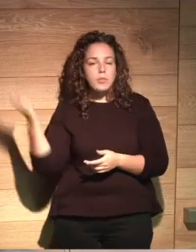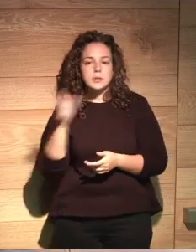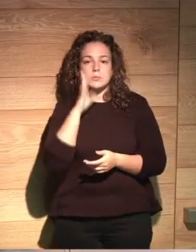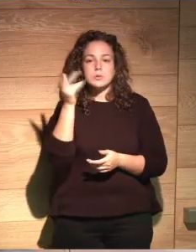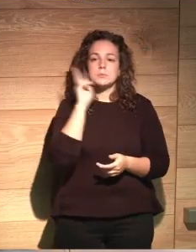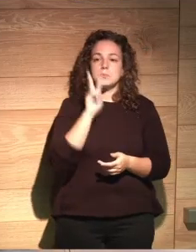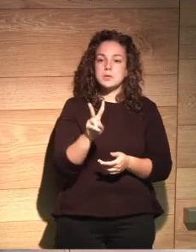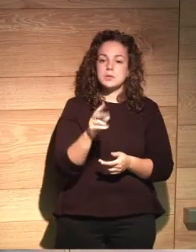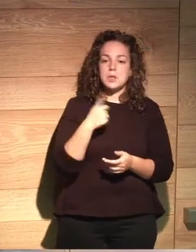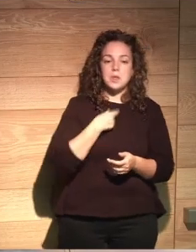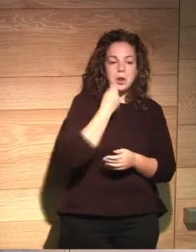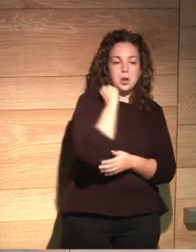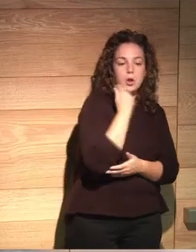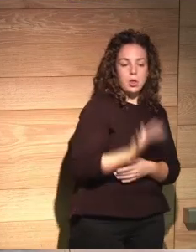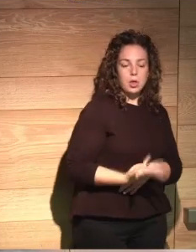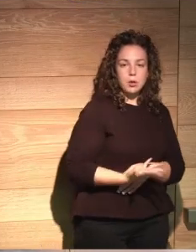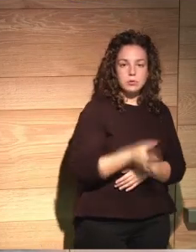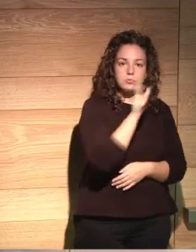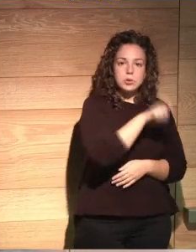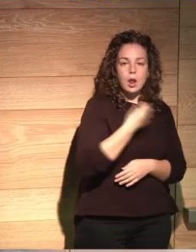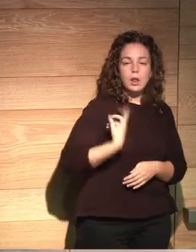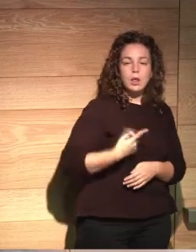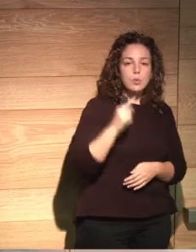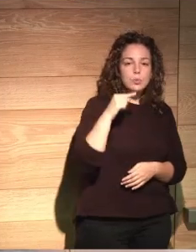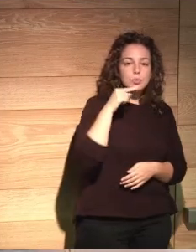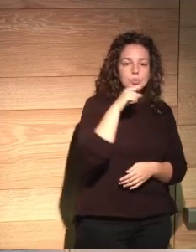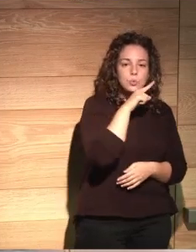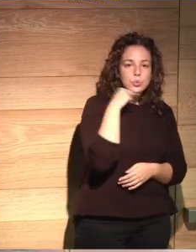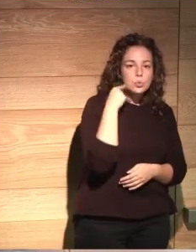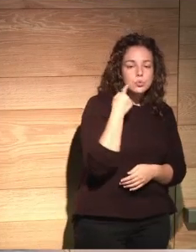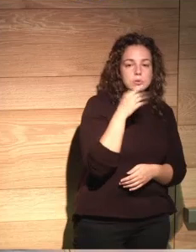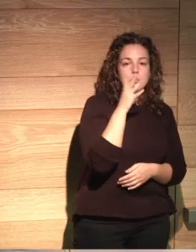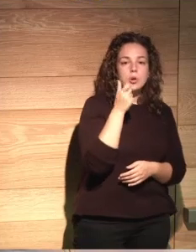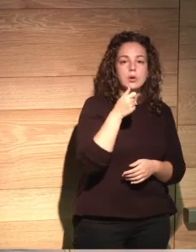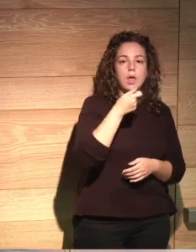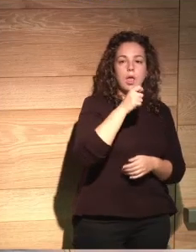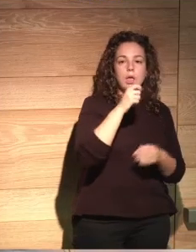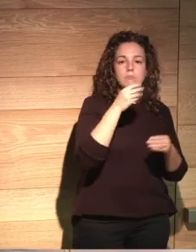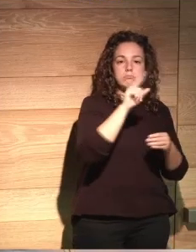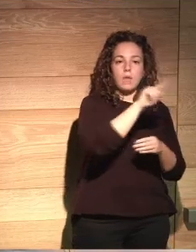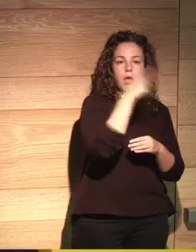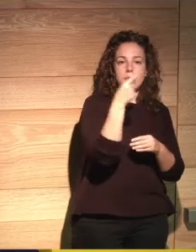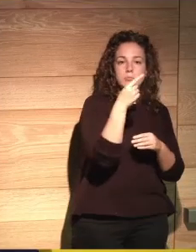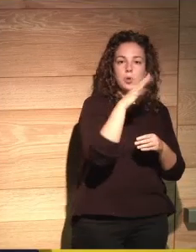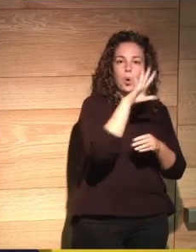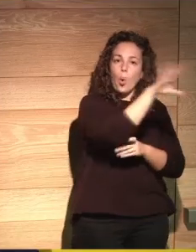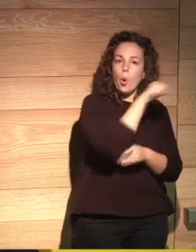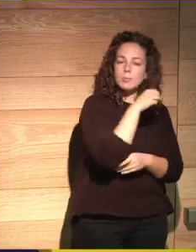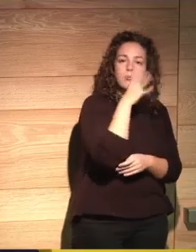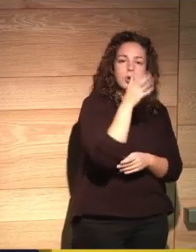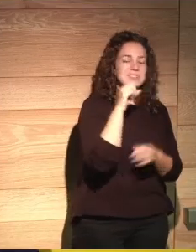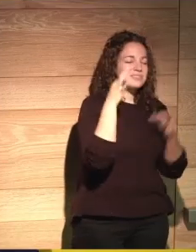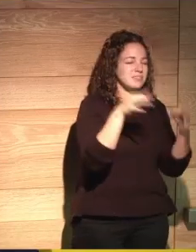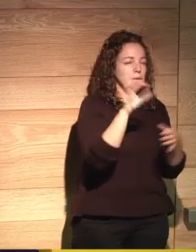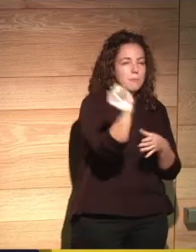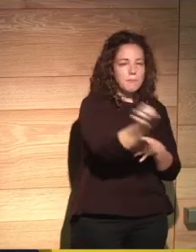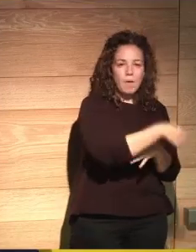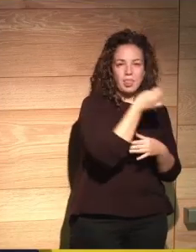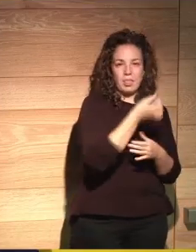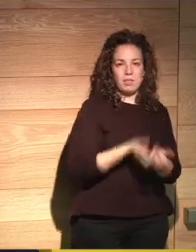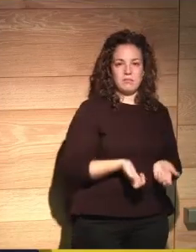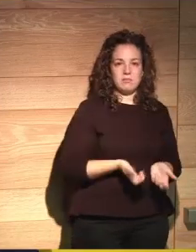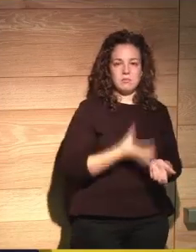York or in London or in other cities, where you see rich people, wealthy Russians, for example, that buy apartments that